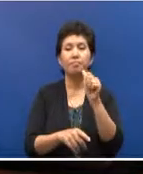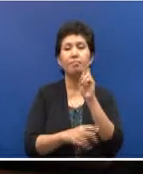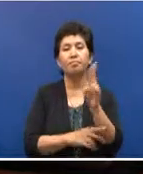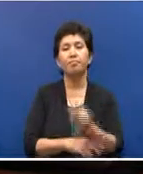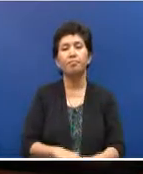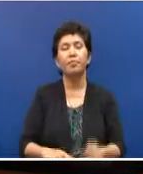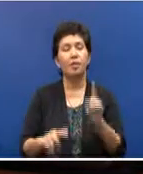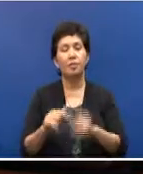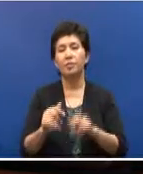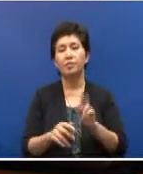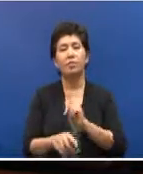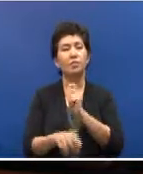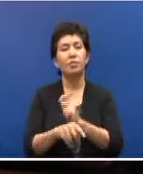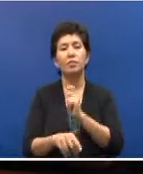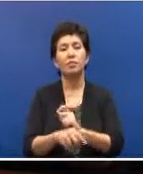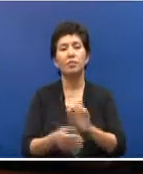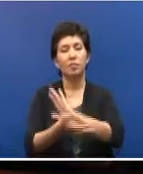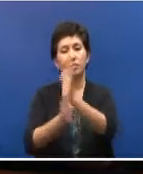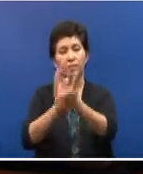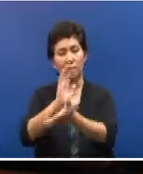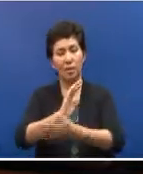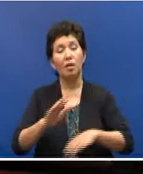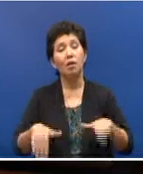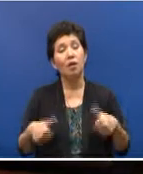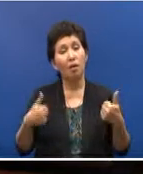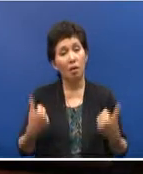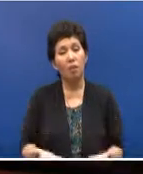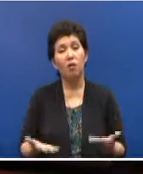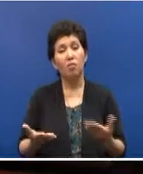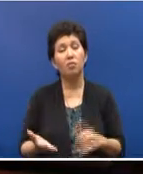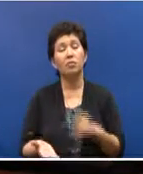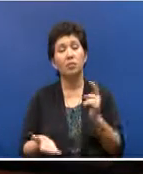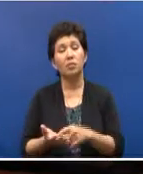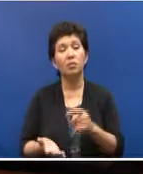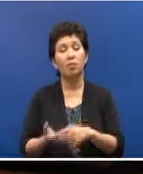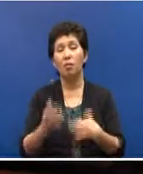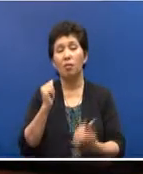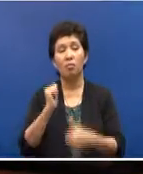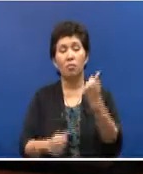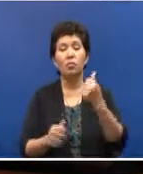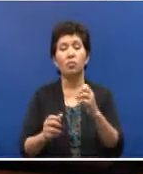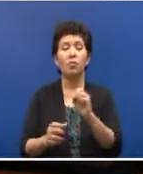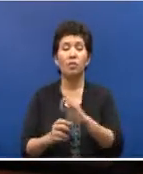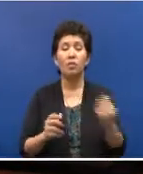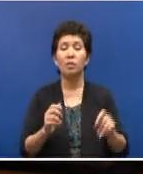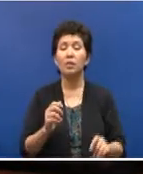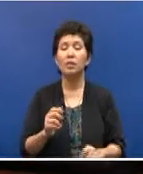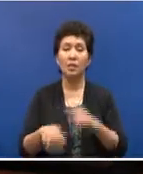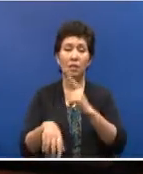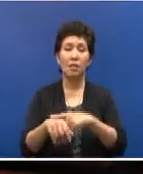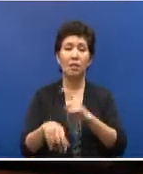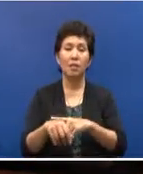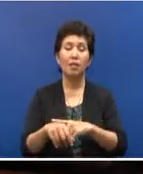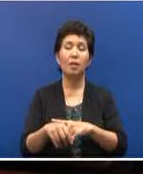Okay, so we can see that how sometimes, okay, or maybe most of the time actually, racism and